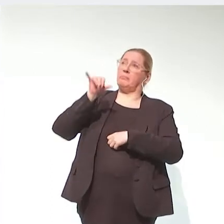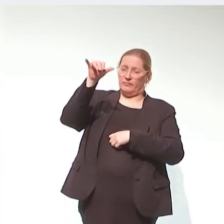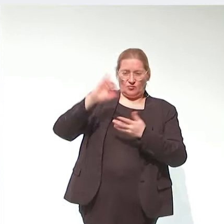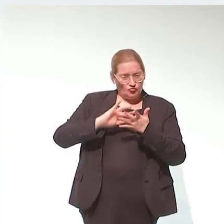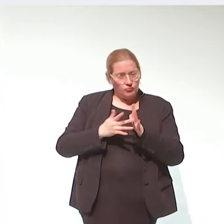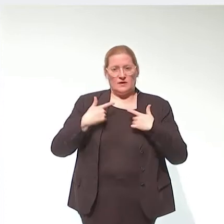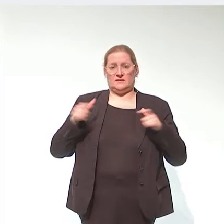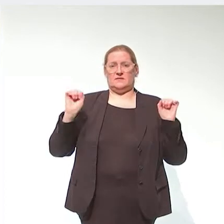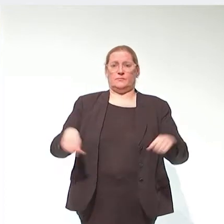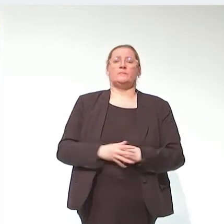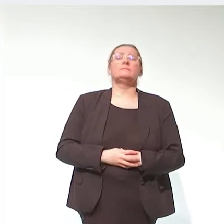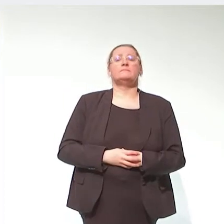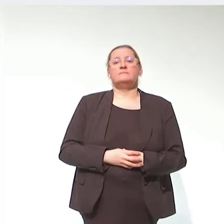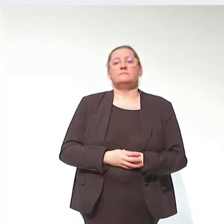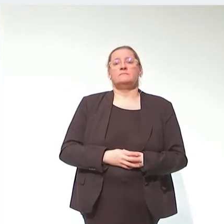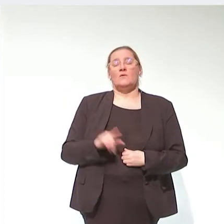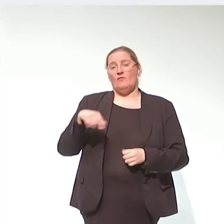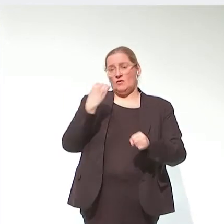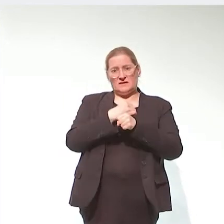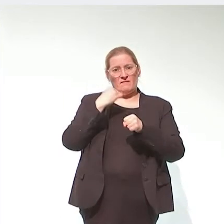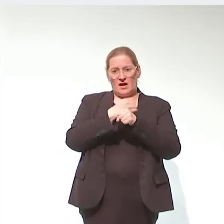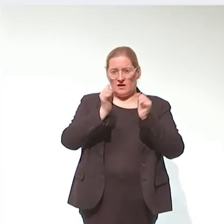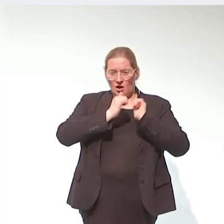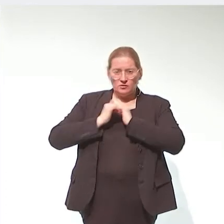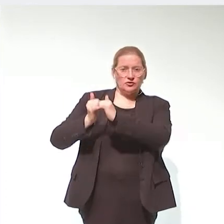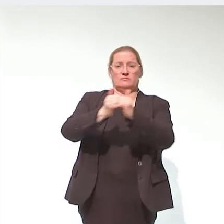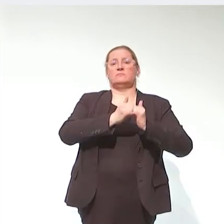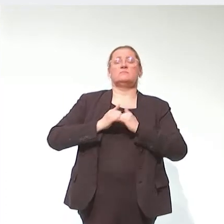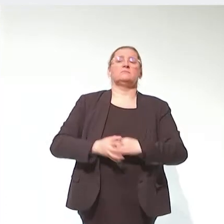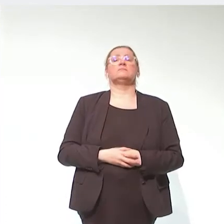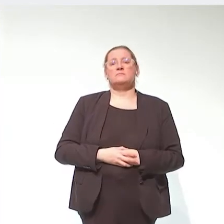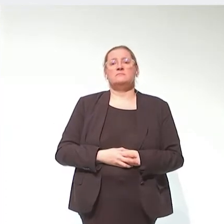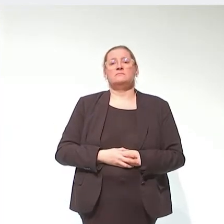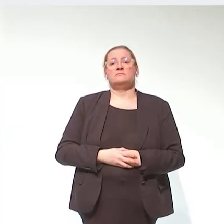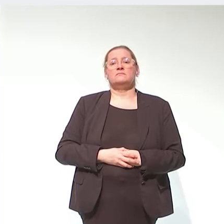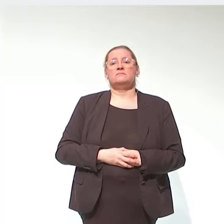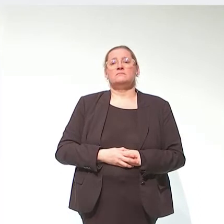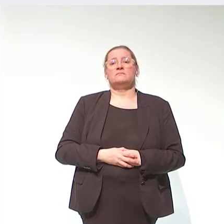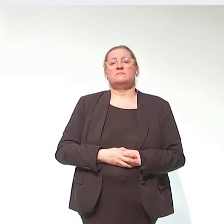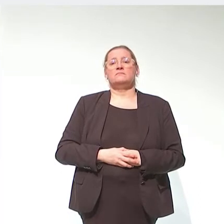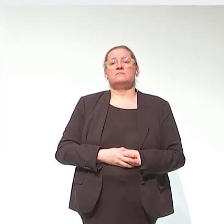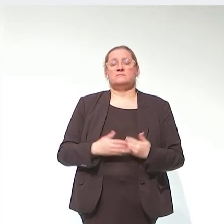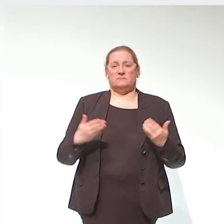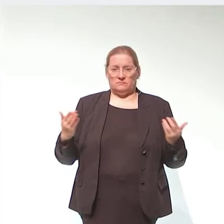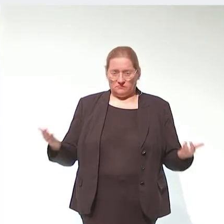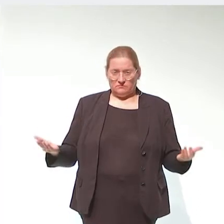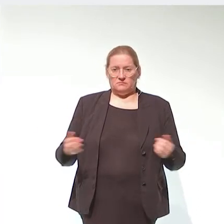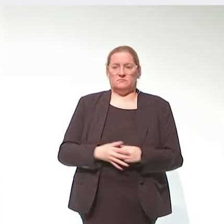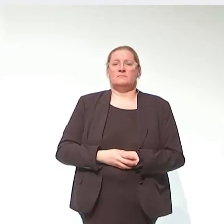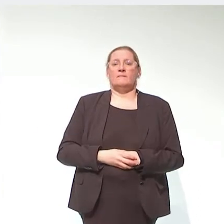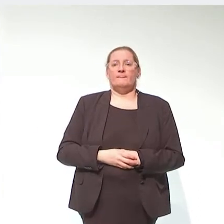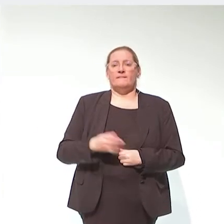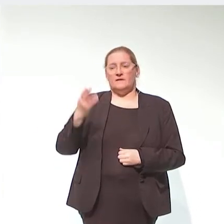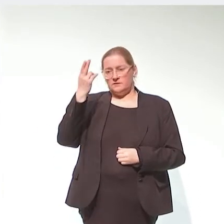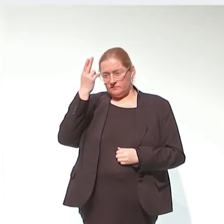We need to work together, the EU as an entity, our nations, and all the way down to